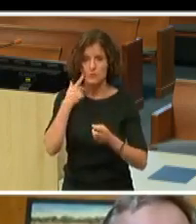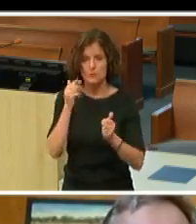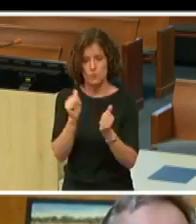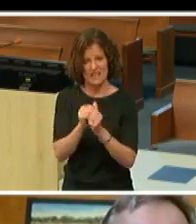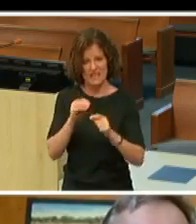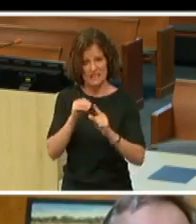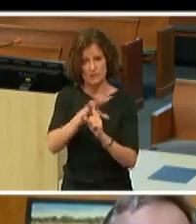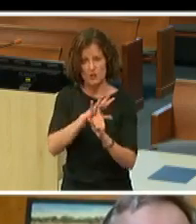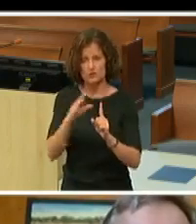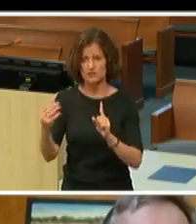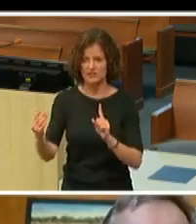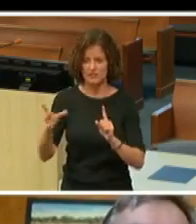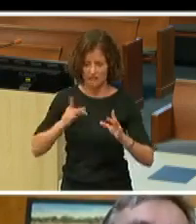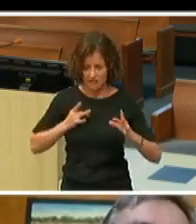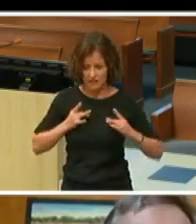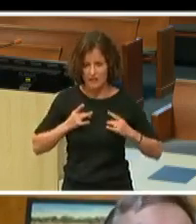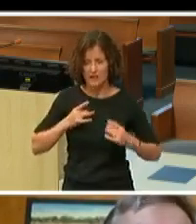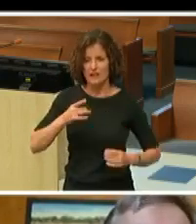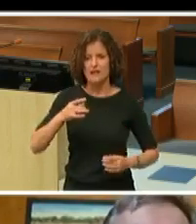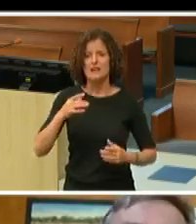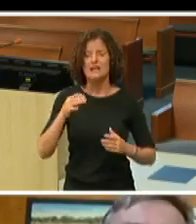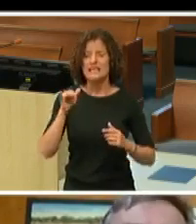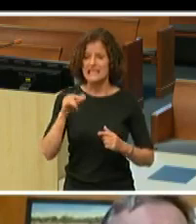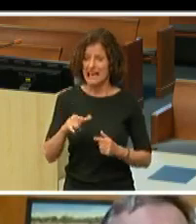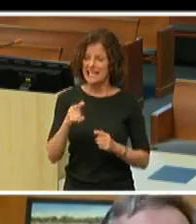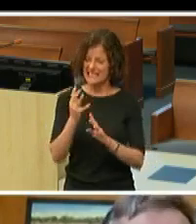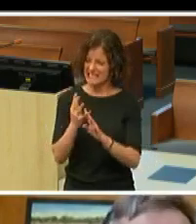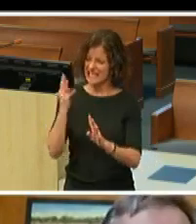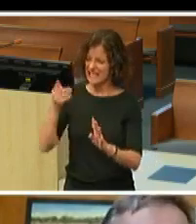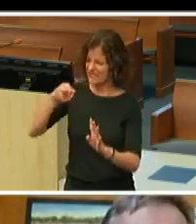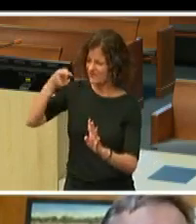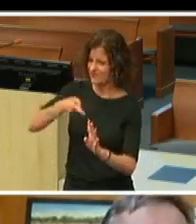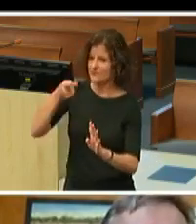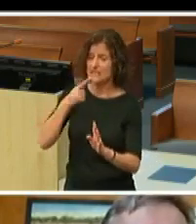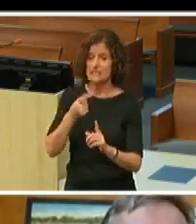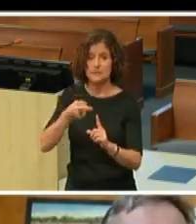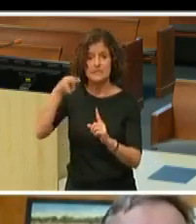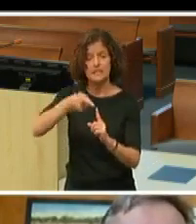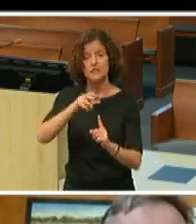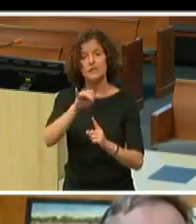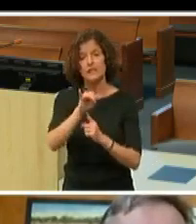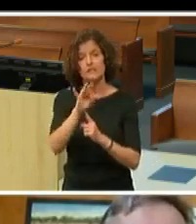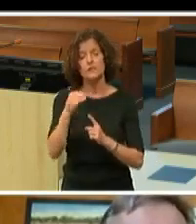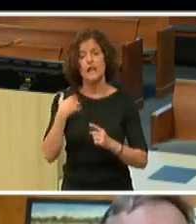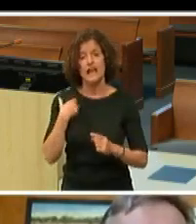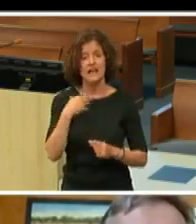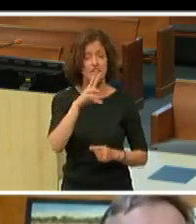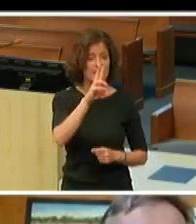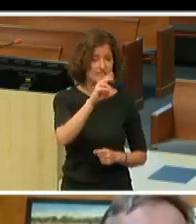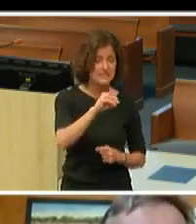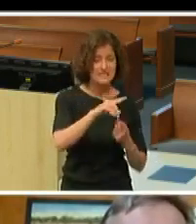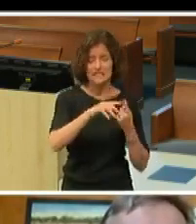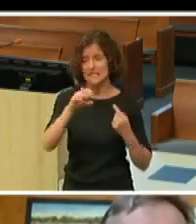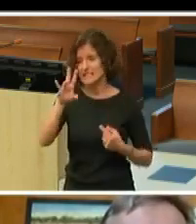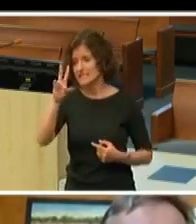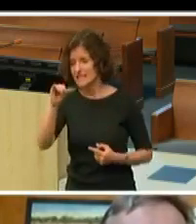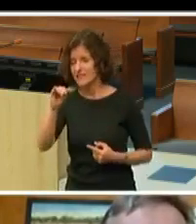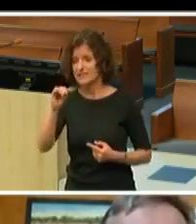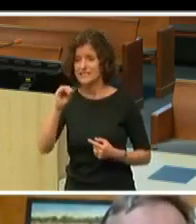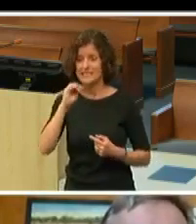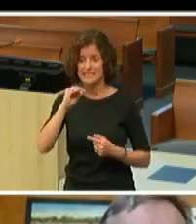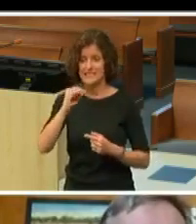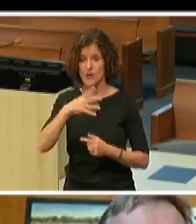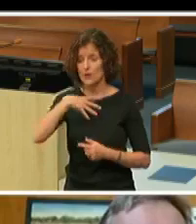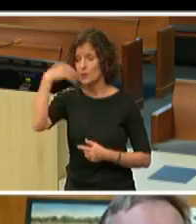that I think we're experiencing right now are the lines. And particularly if we've got 60 and 70 seniors in line first thing in the